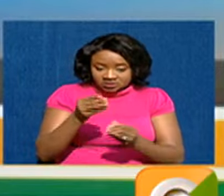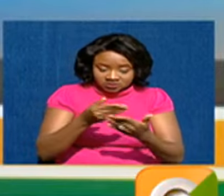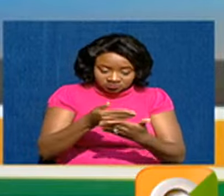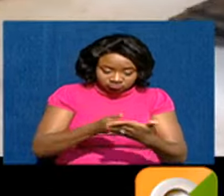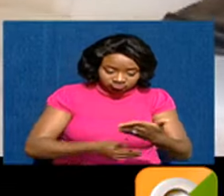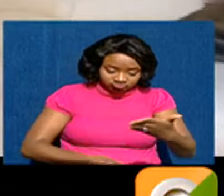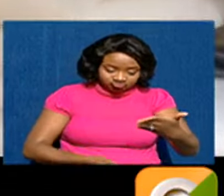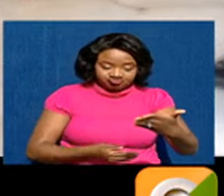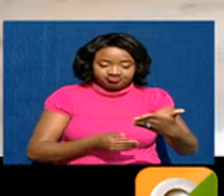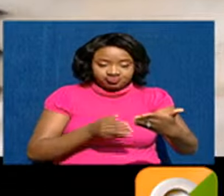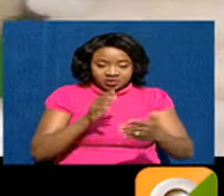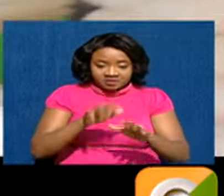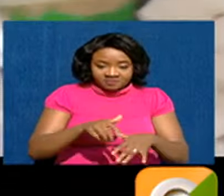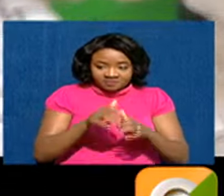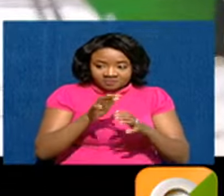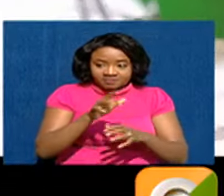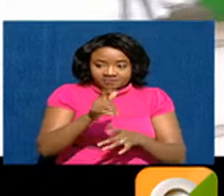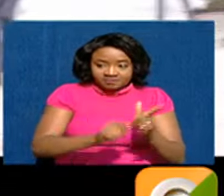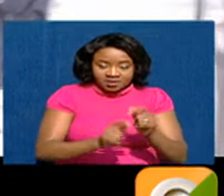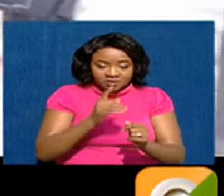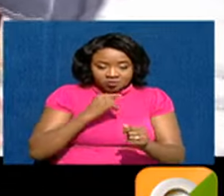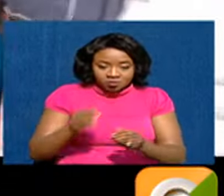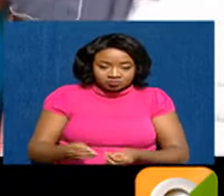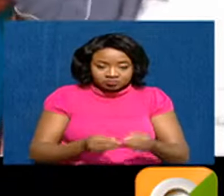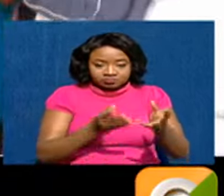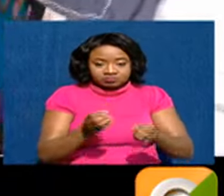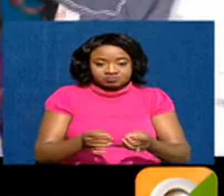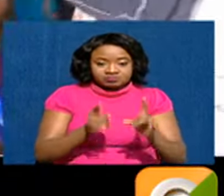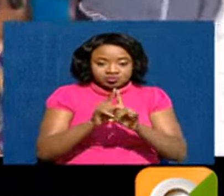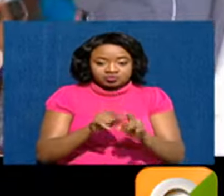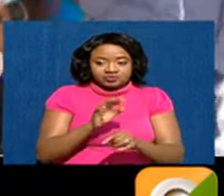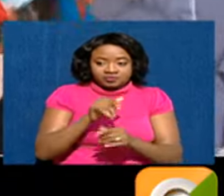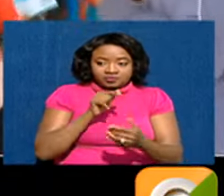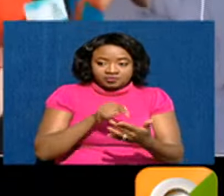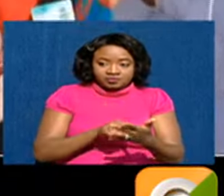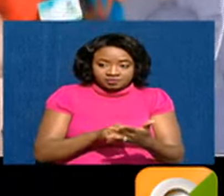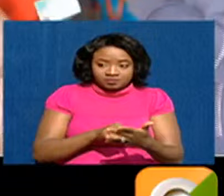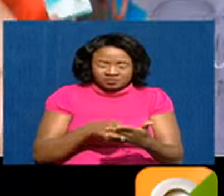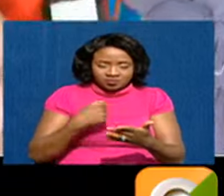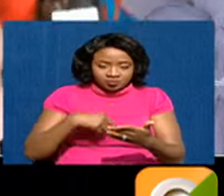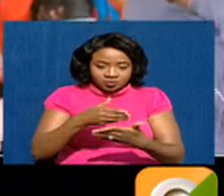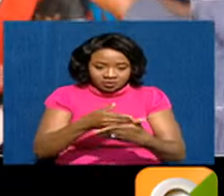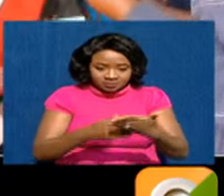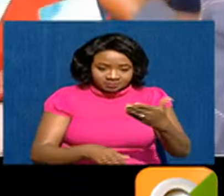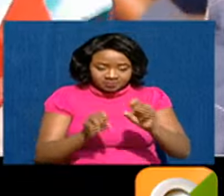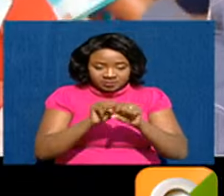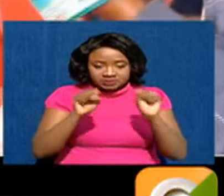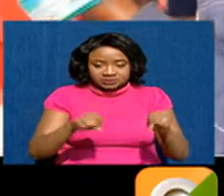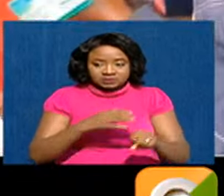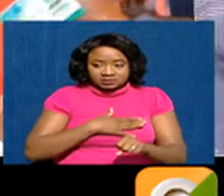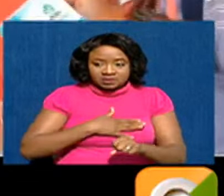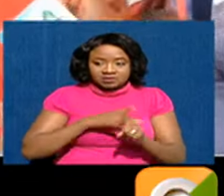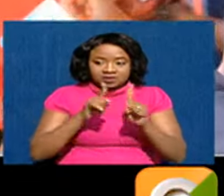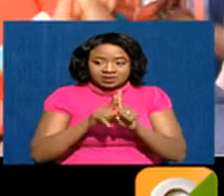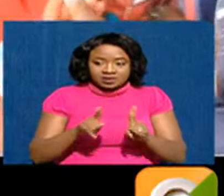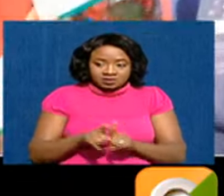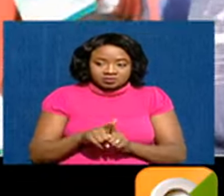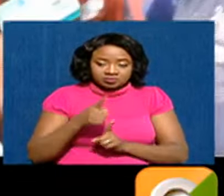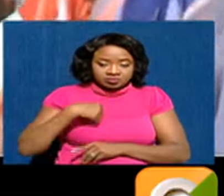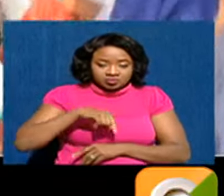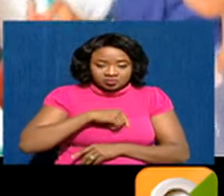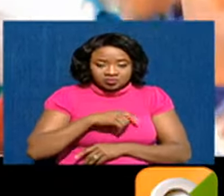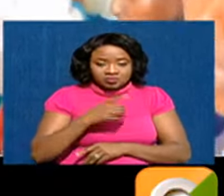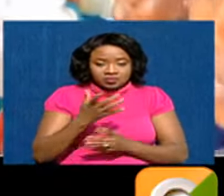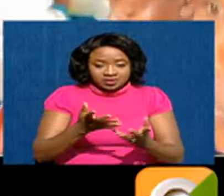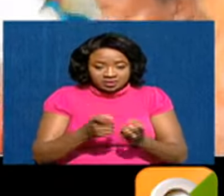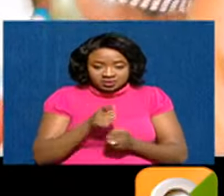farmers. And based on that, we put that list into our system. And therefore, you need to be a member of